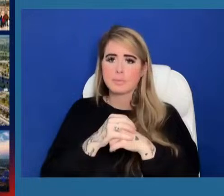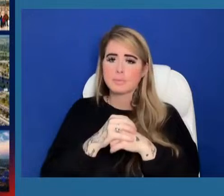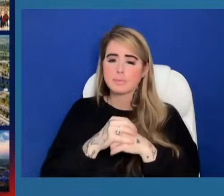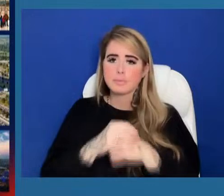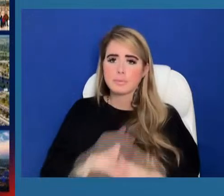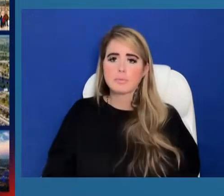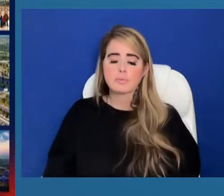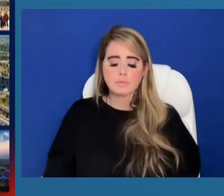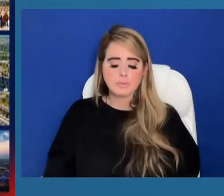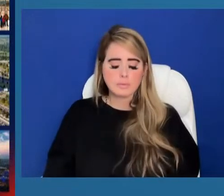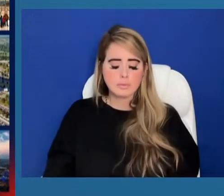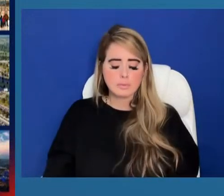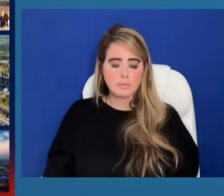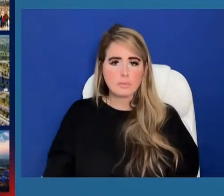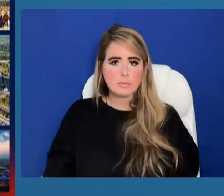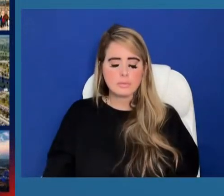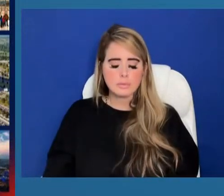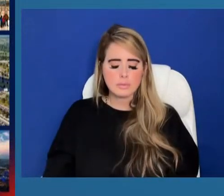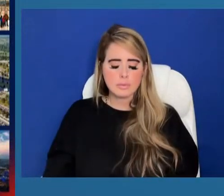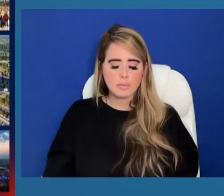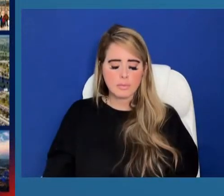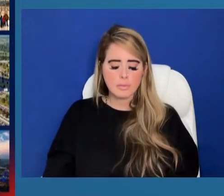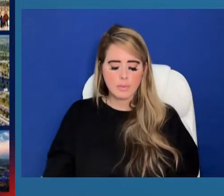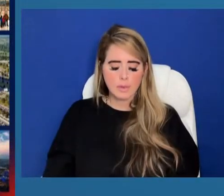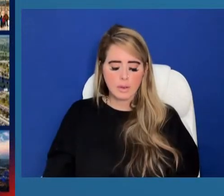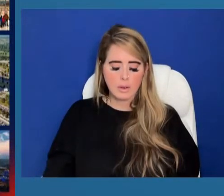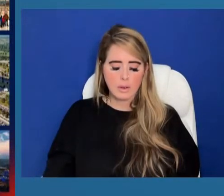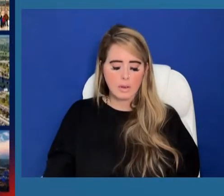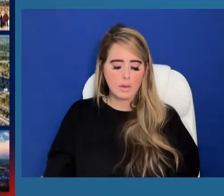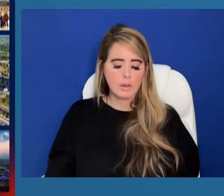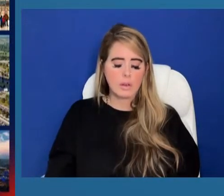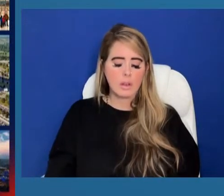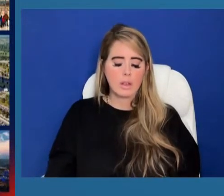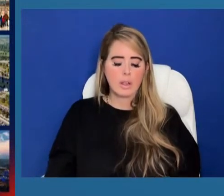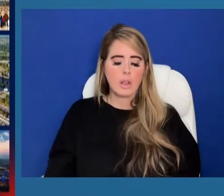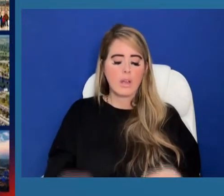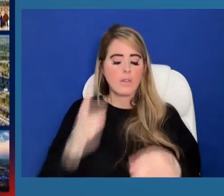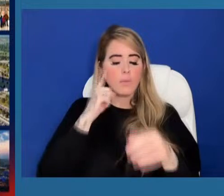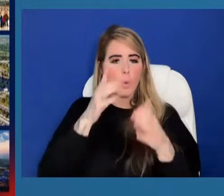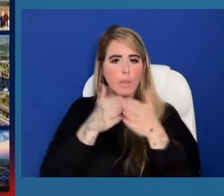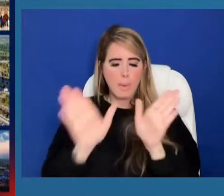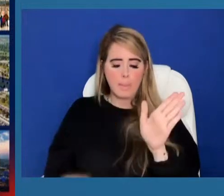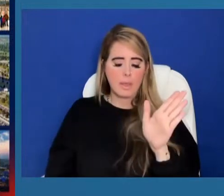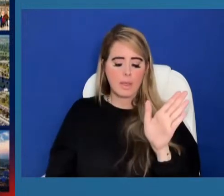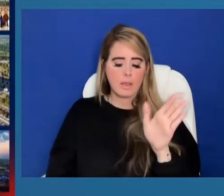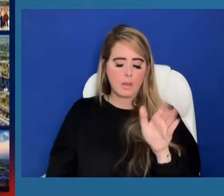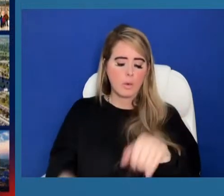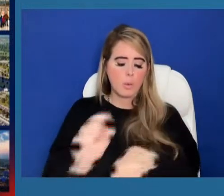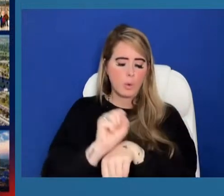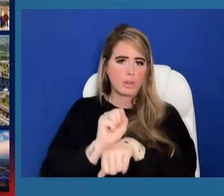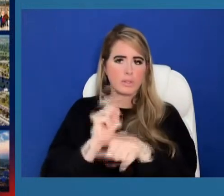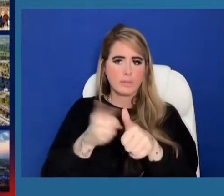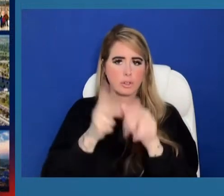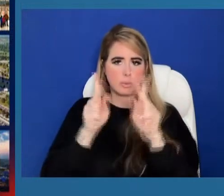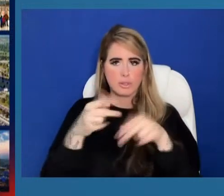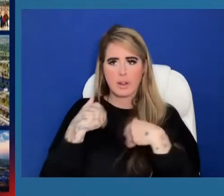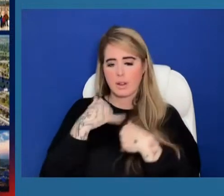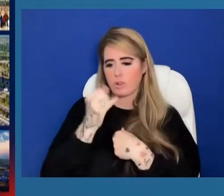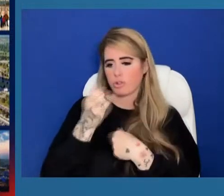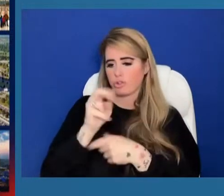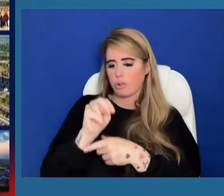The first commissioner of the Public Works Department that I had in my administration was John Lafredo. We lost